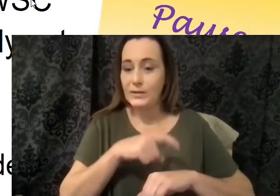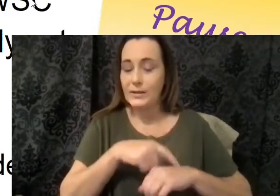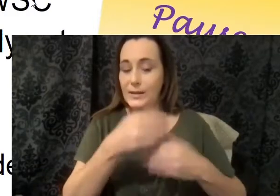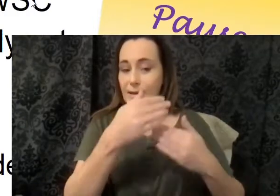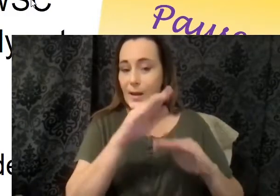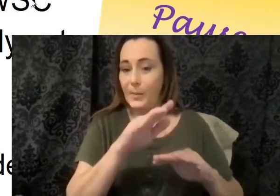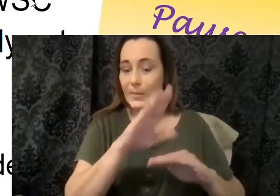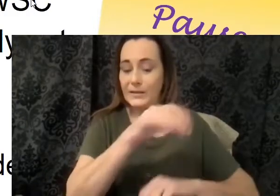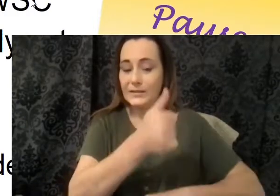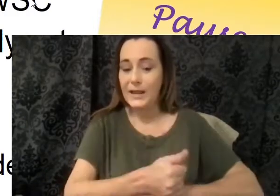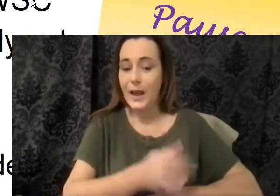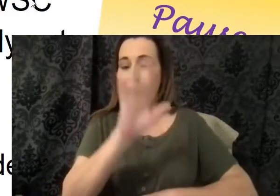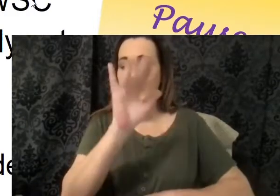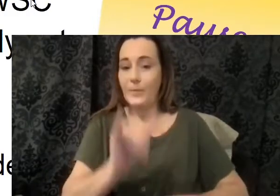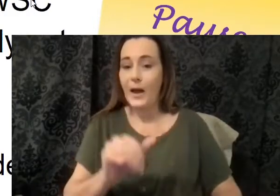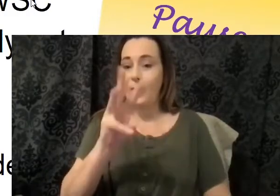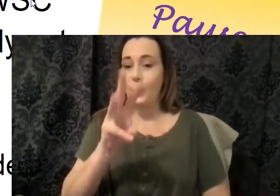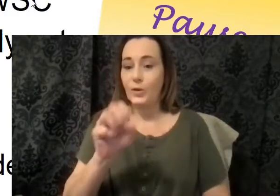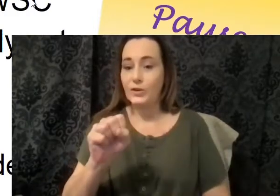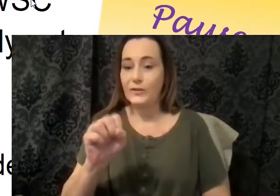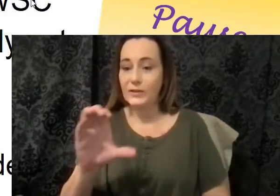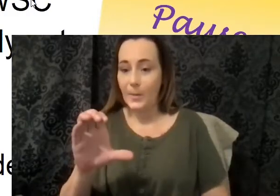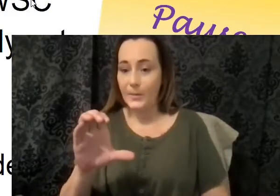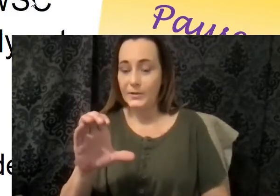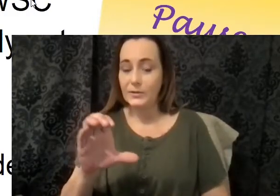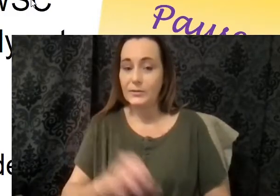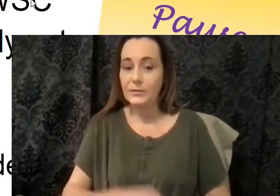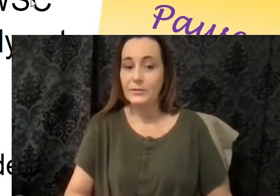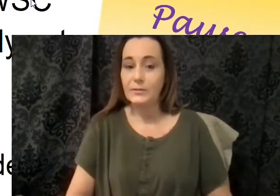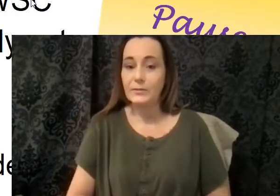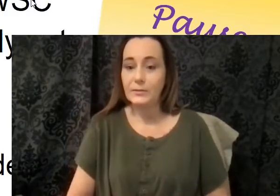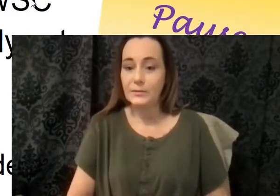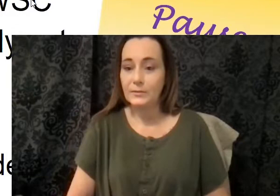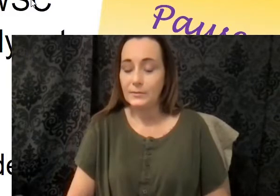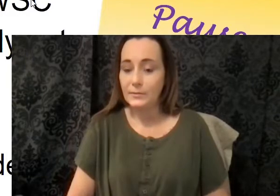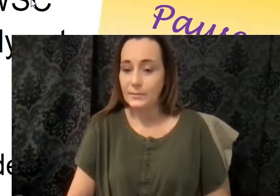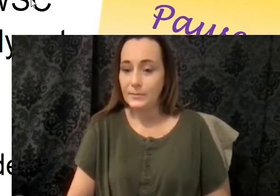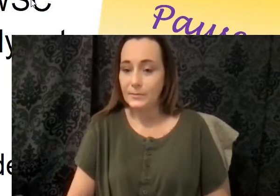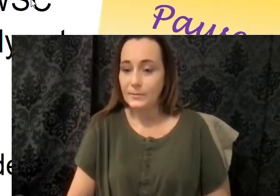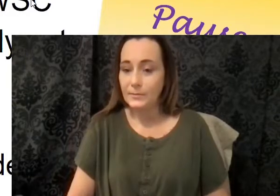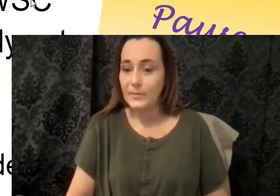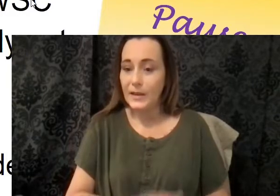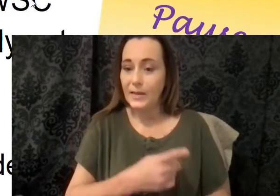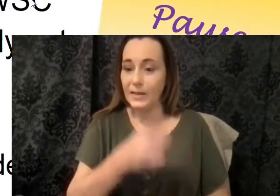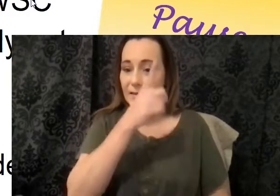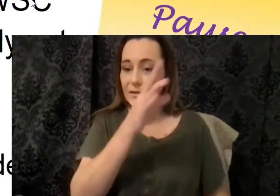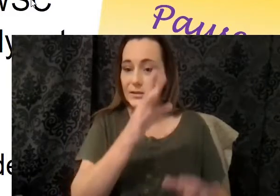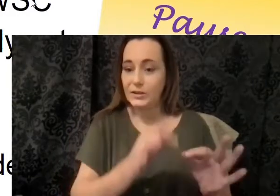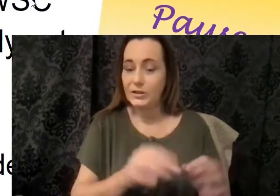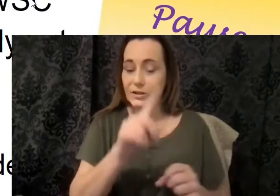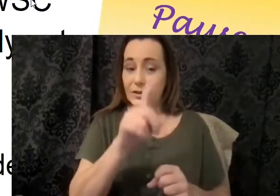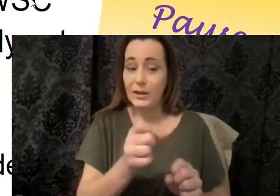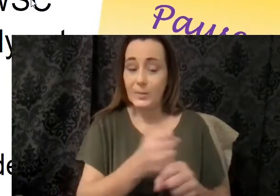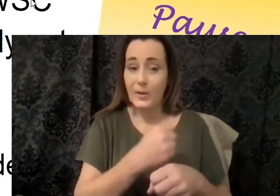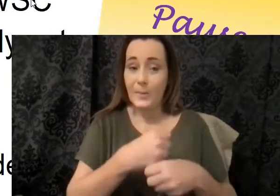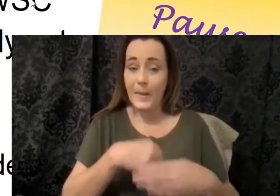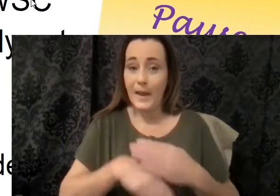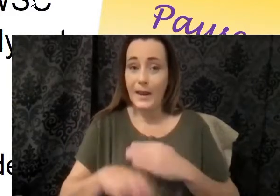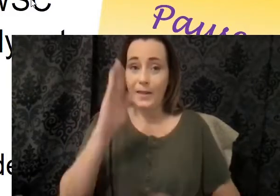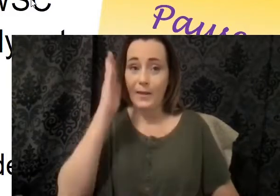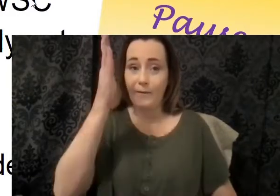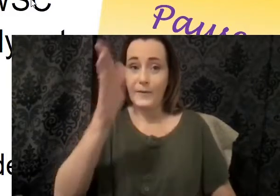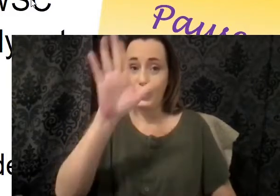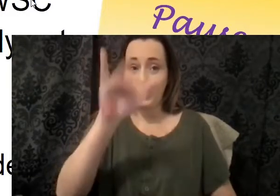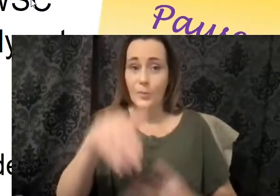World Service Conference. Similar decisions will need to be made in future about trusted servants